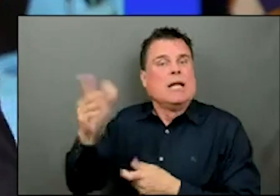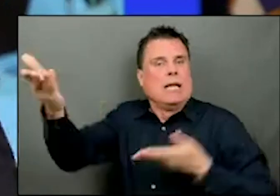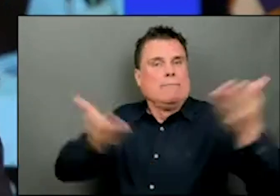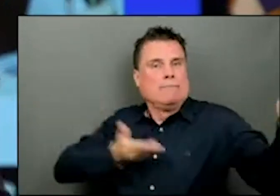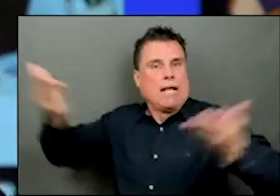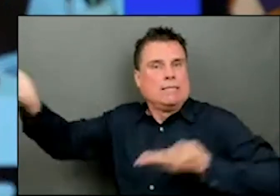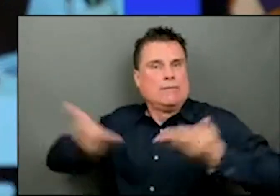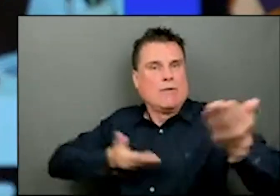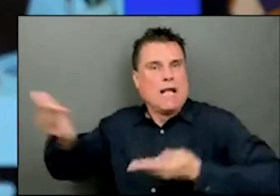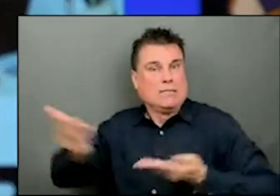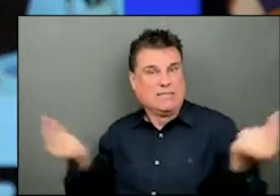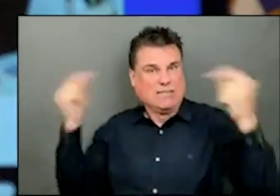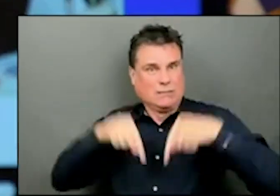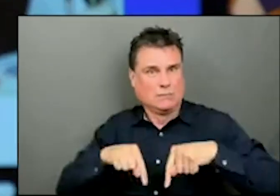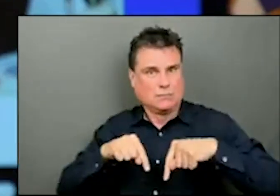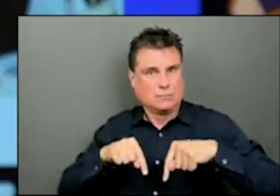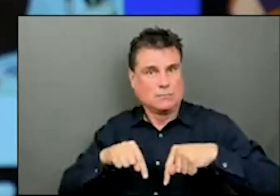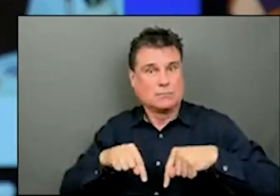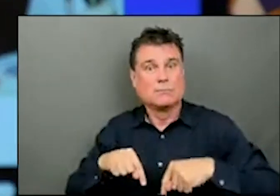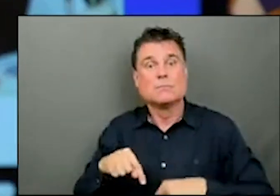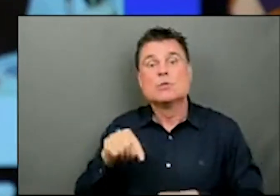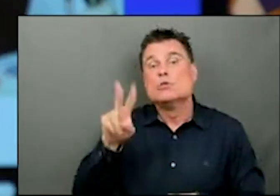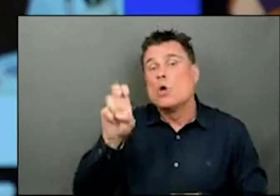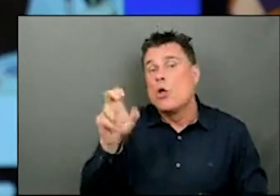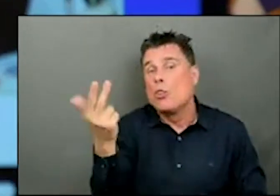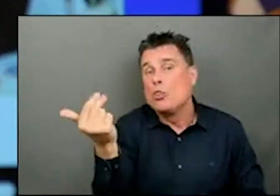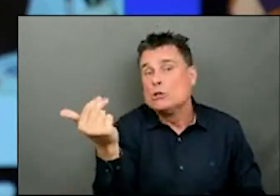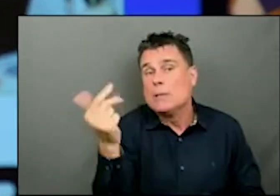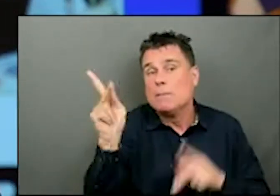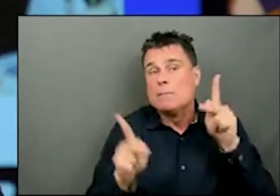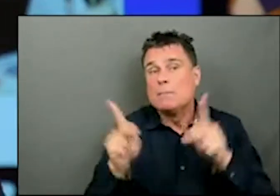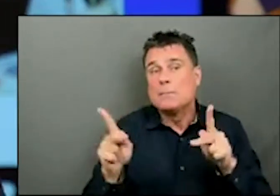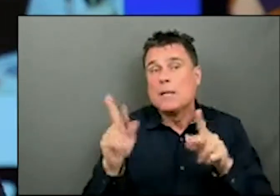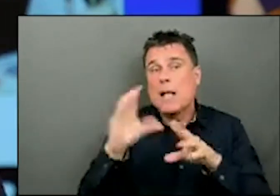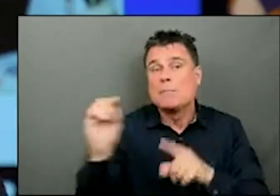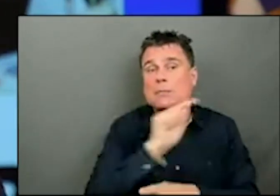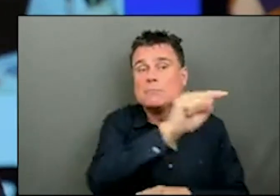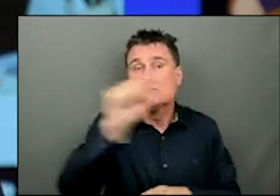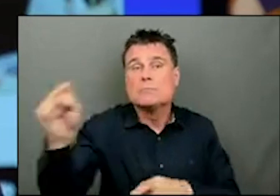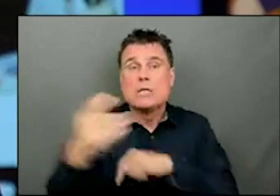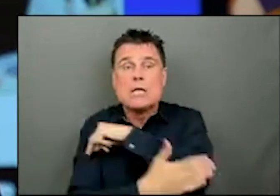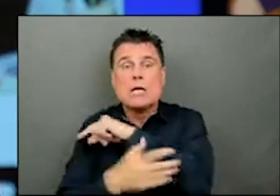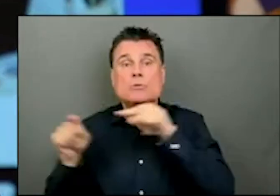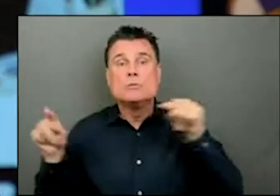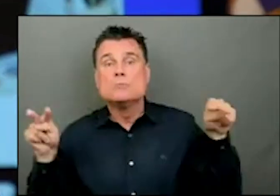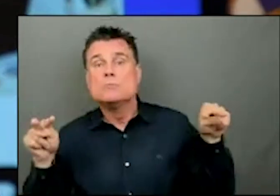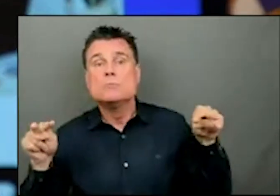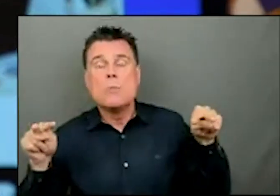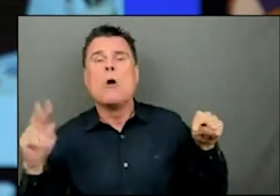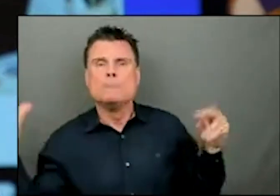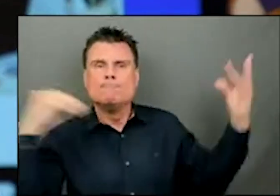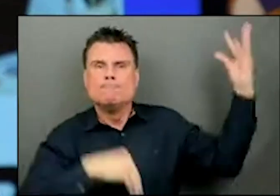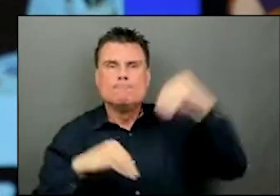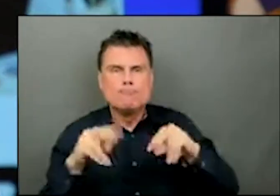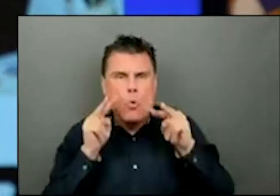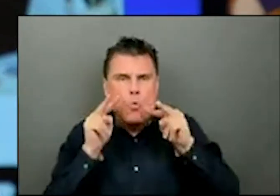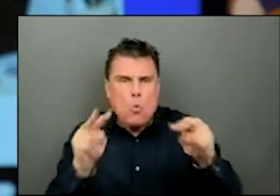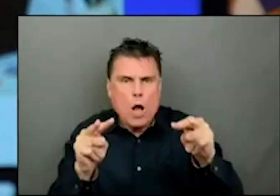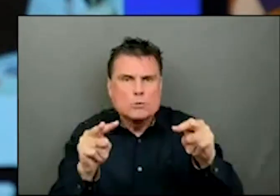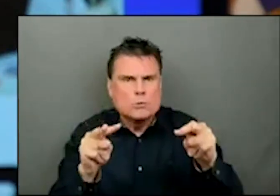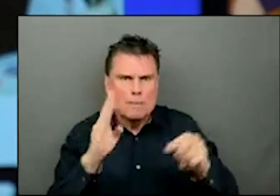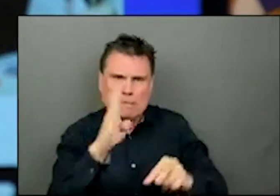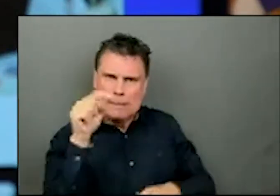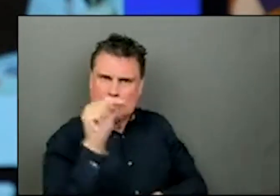213 logged in to hear what's going on in BC. We're pretty excited about this, and I know that there'll be a number of questions.